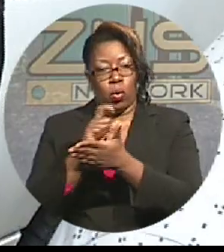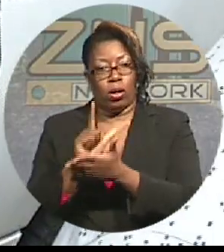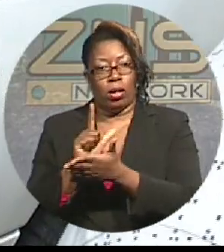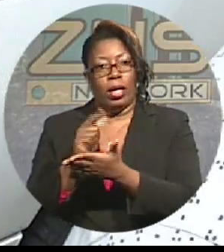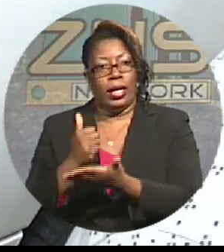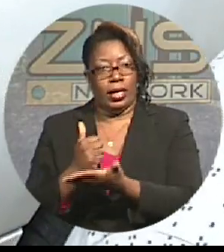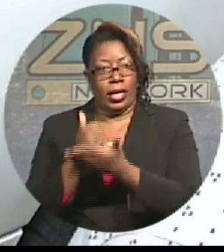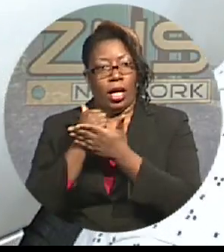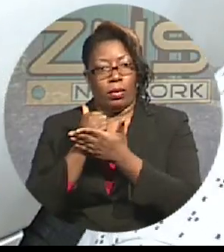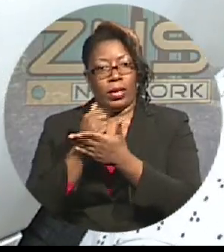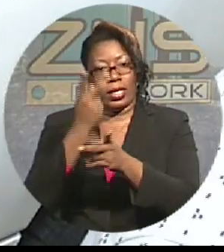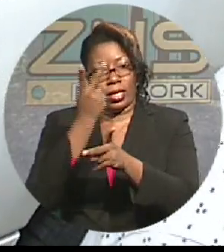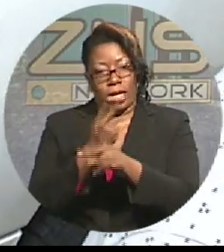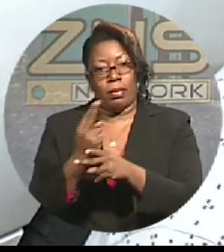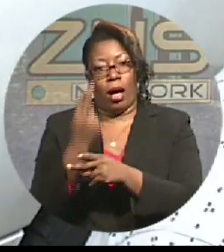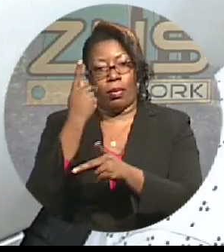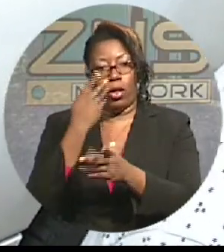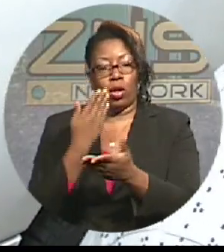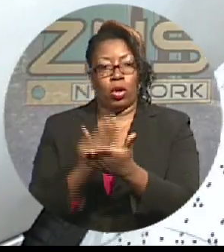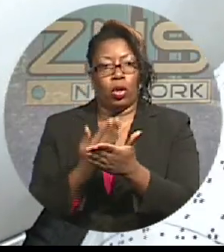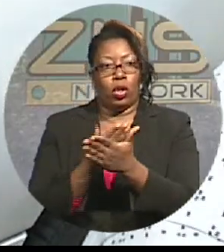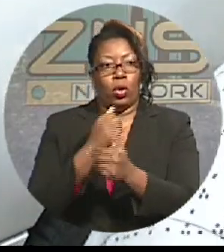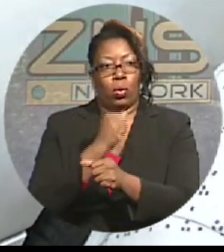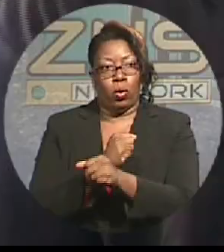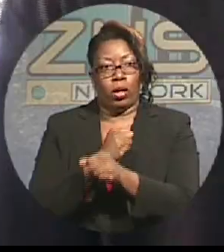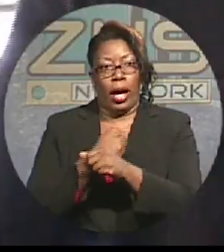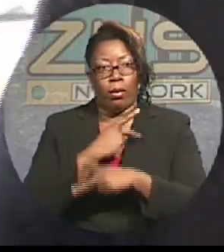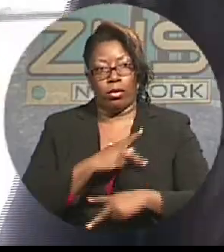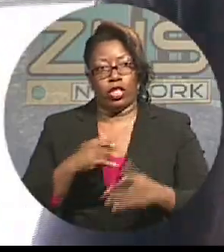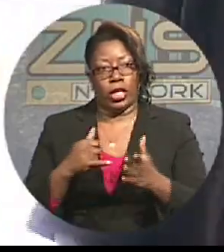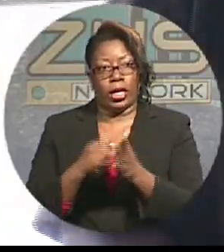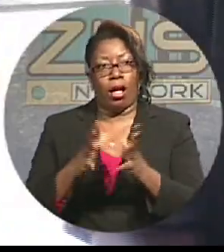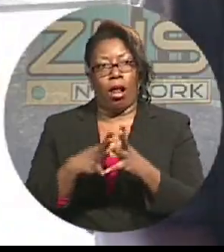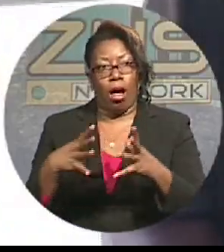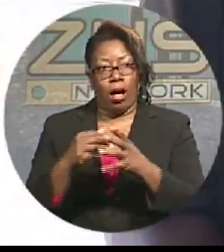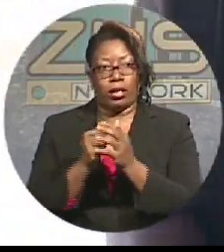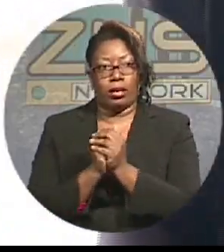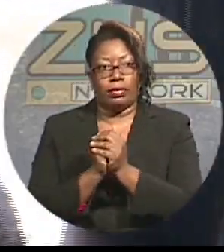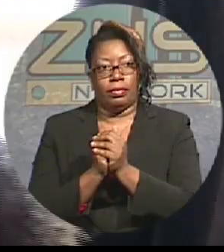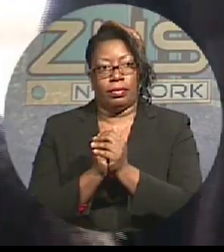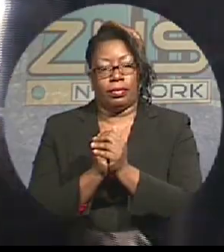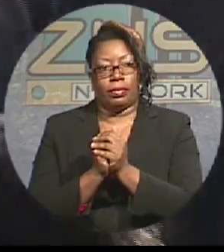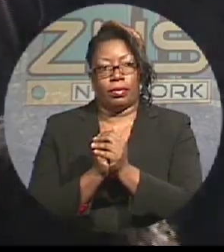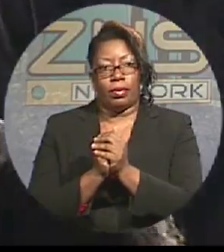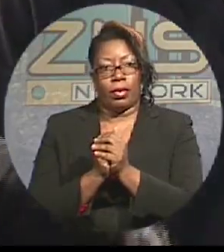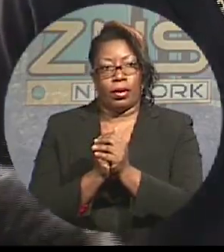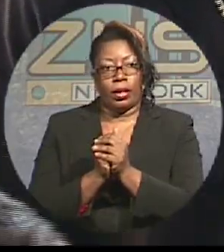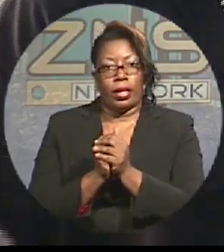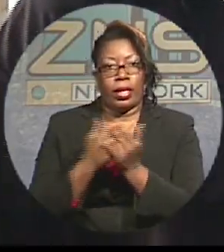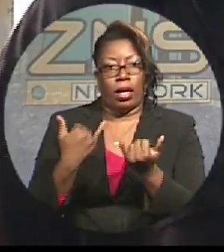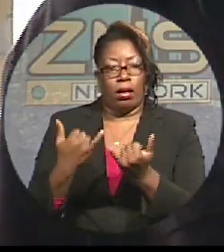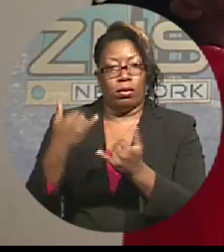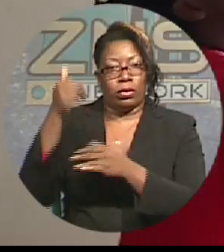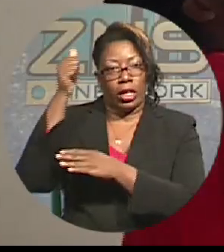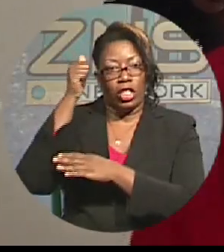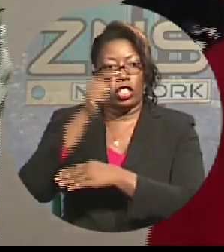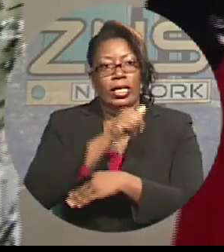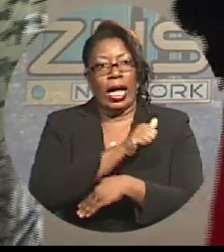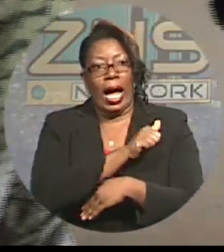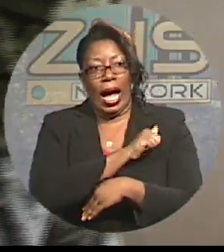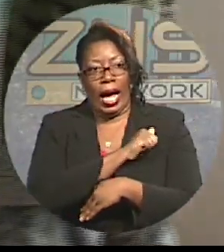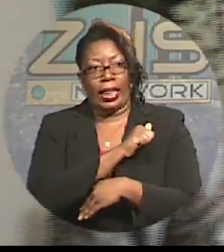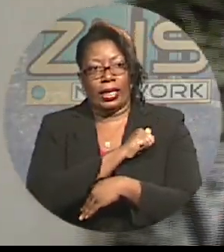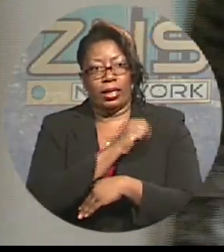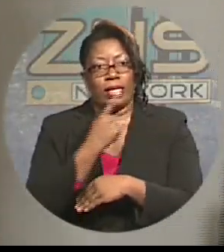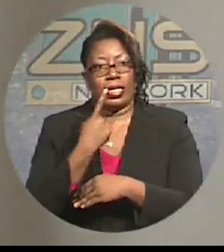And keep up the good work. I appreciate it a lot. Thank you. Co-chairman of the Urban Renewal Commission, Algernon Allen, points out